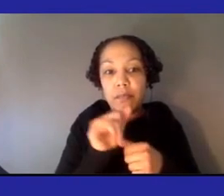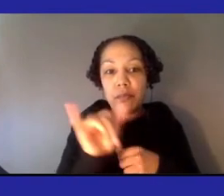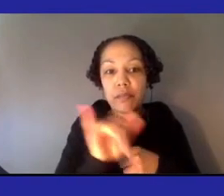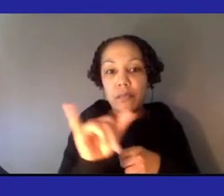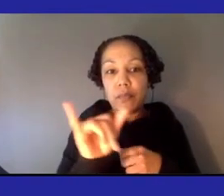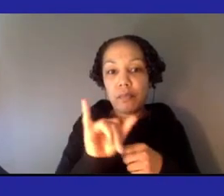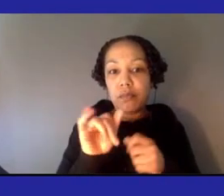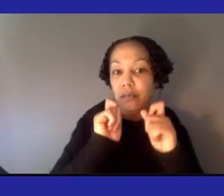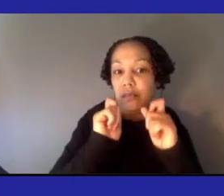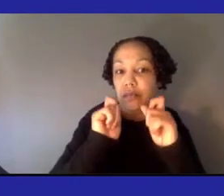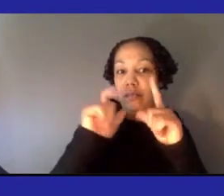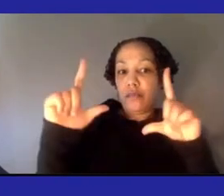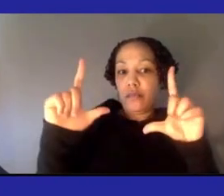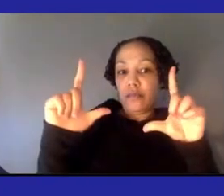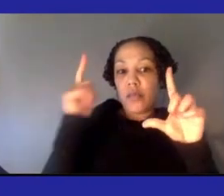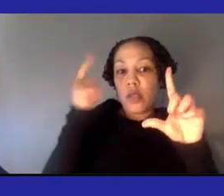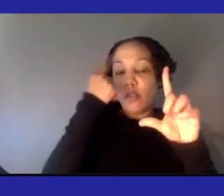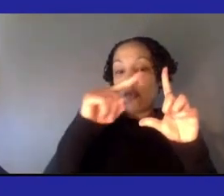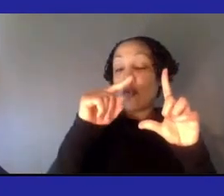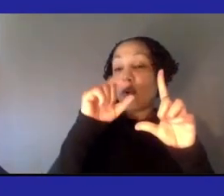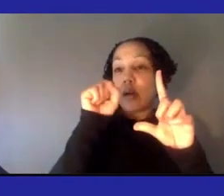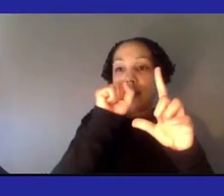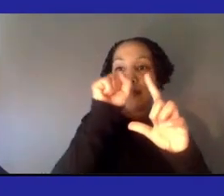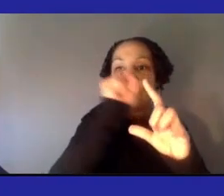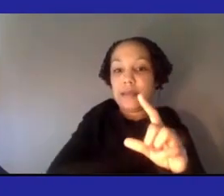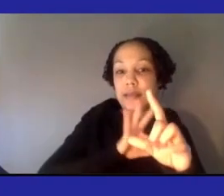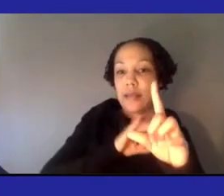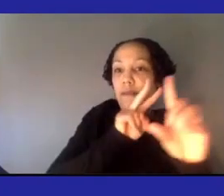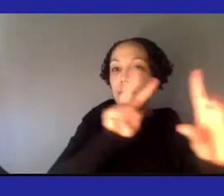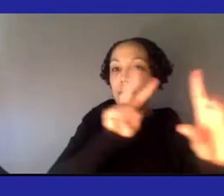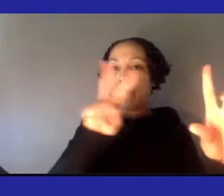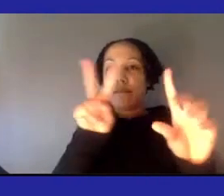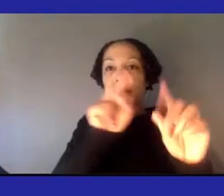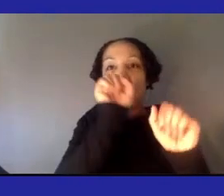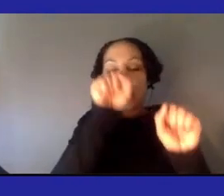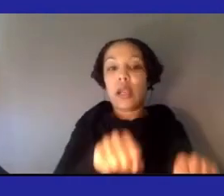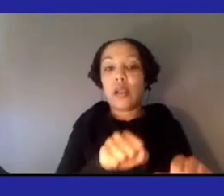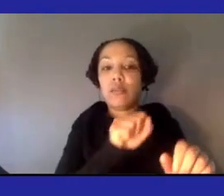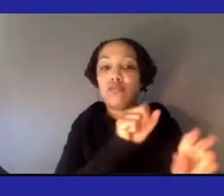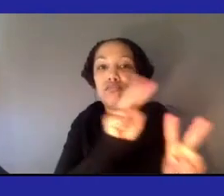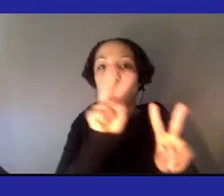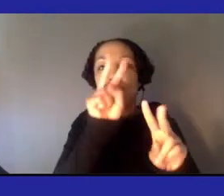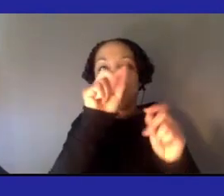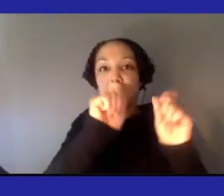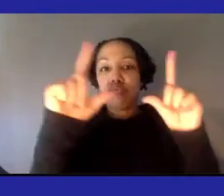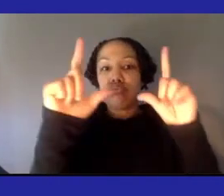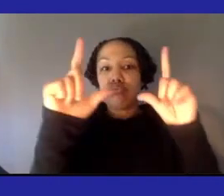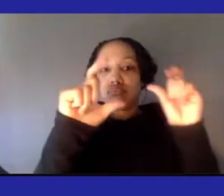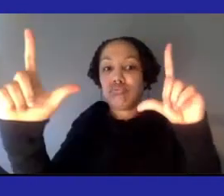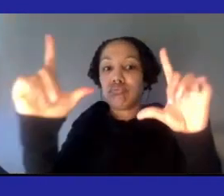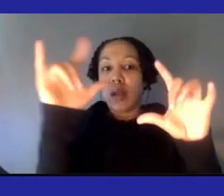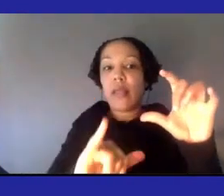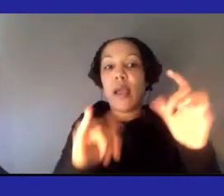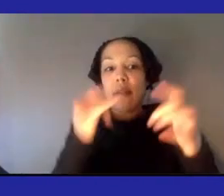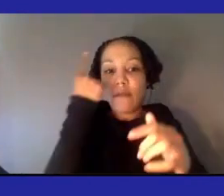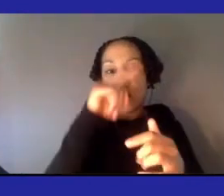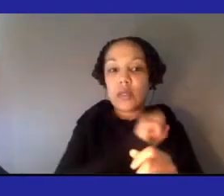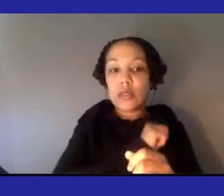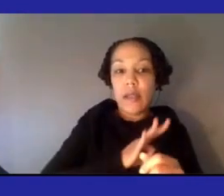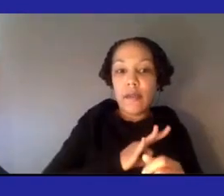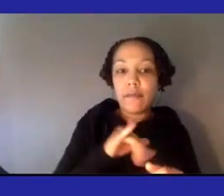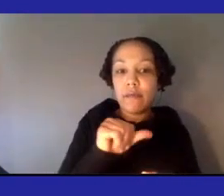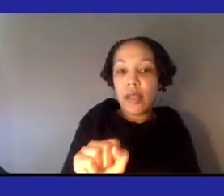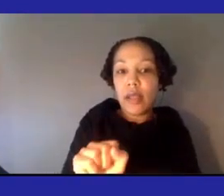room, locker room, bathrooms, and on-call rooms. And the additional scopes also included decanting, phasing, while the